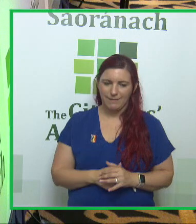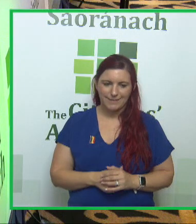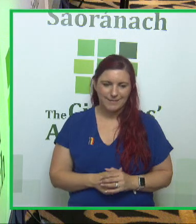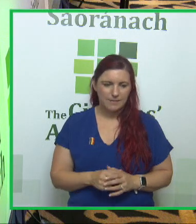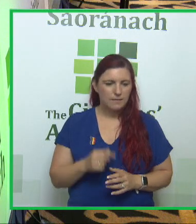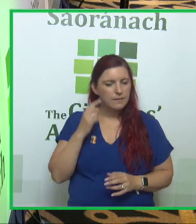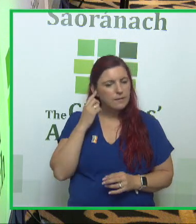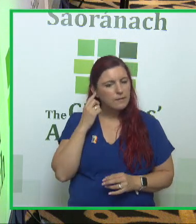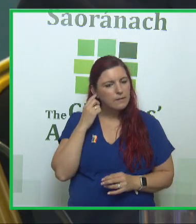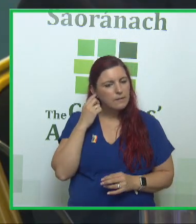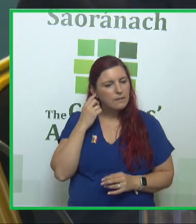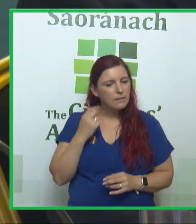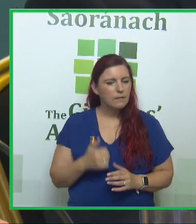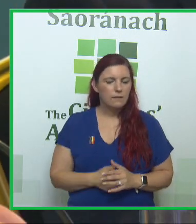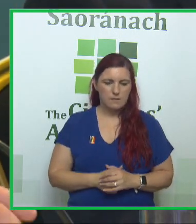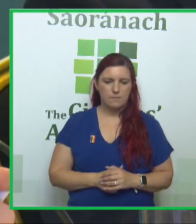I think,